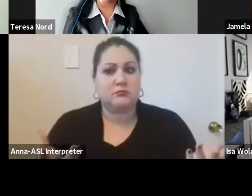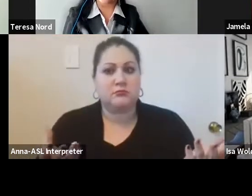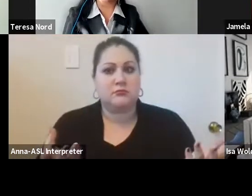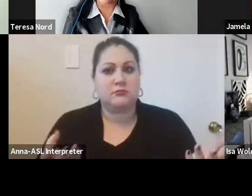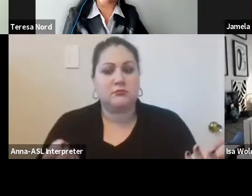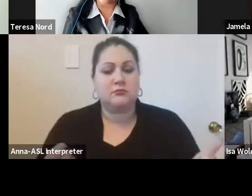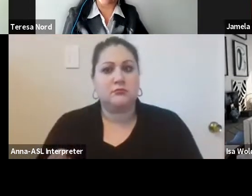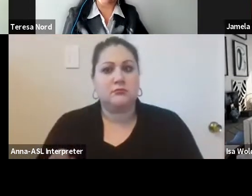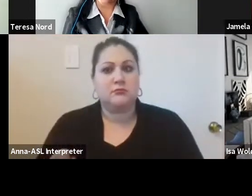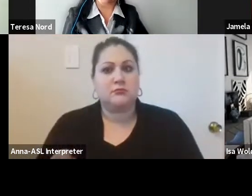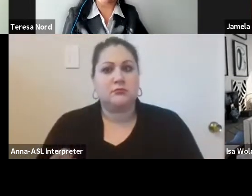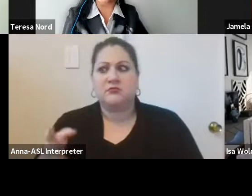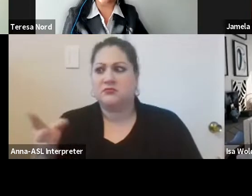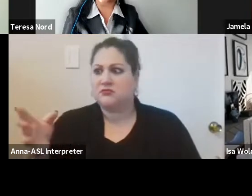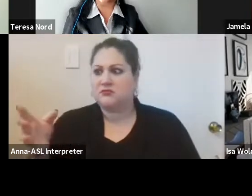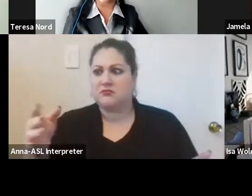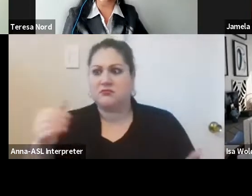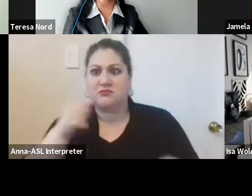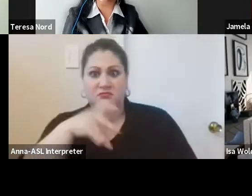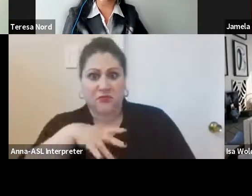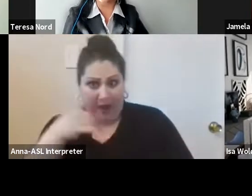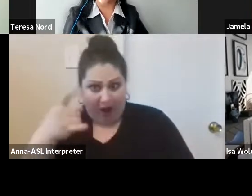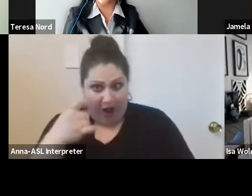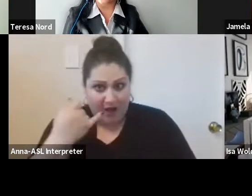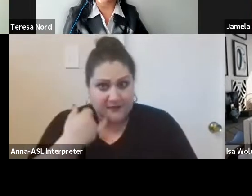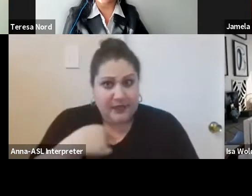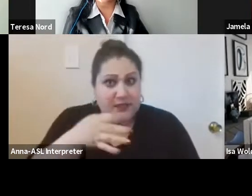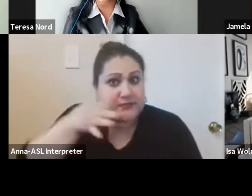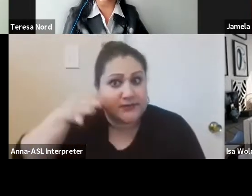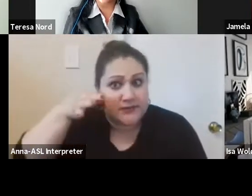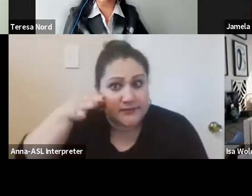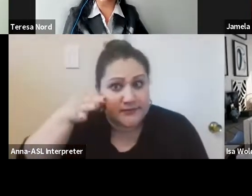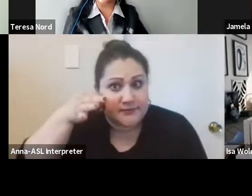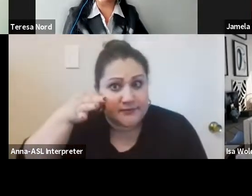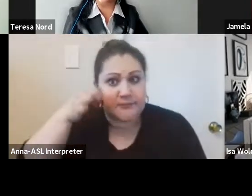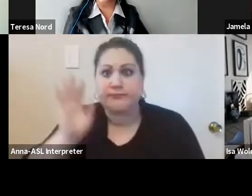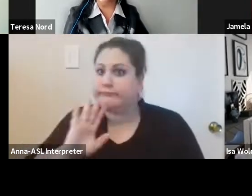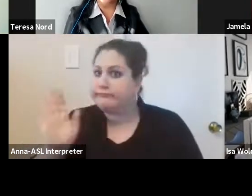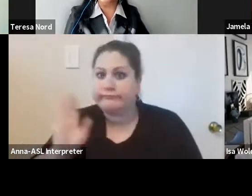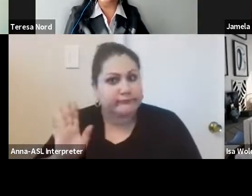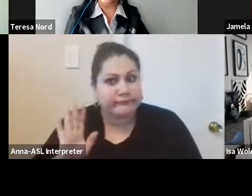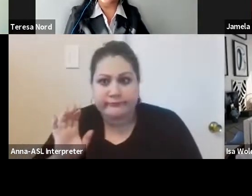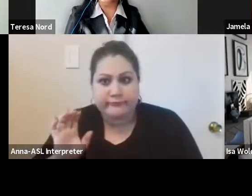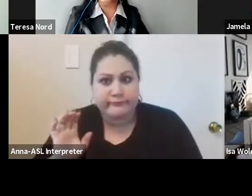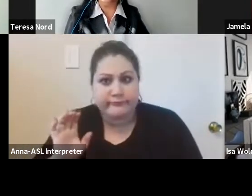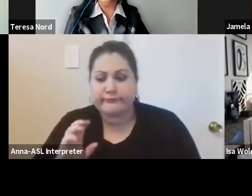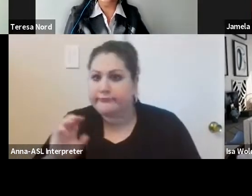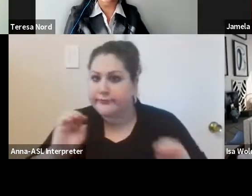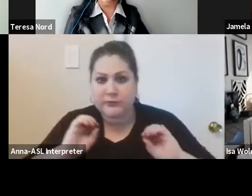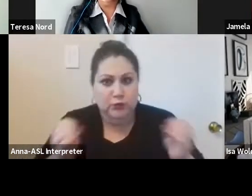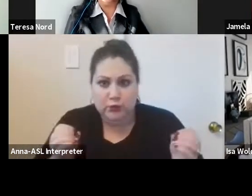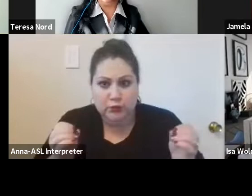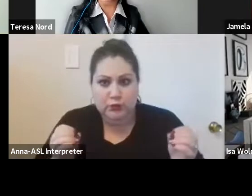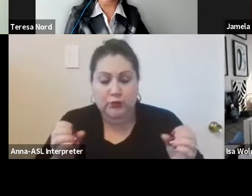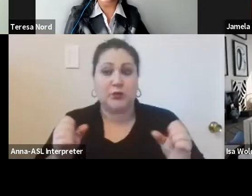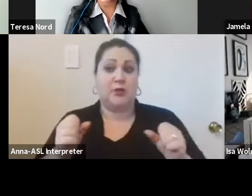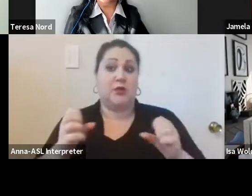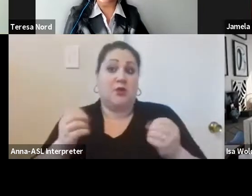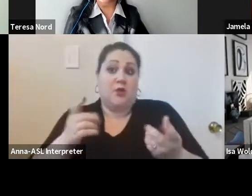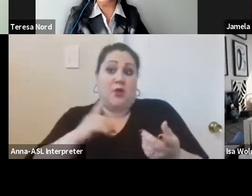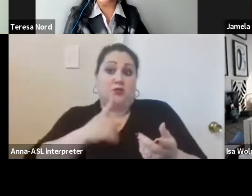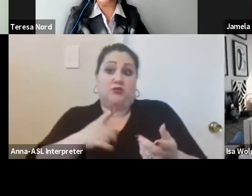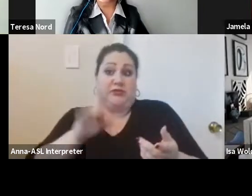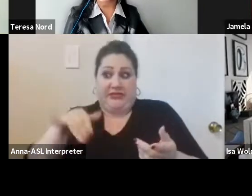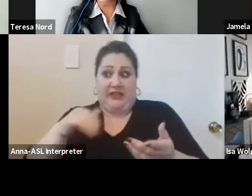if I was Native American. And so therefore the ICWA law did not apply to my case. And I wasn't given